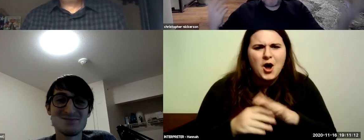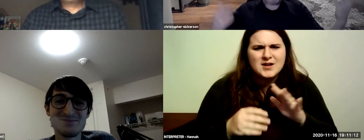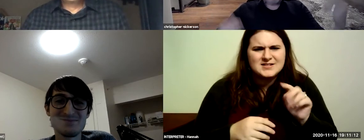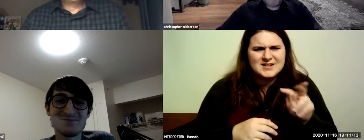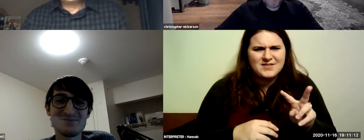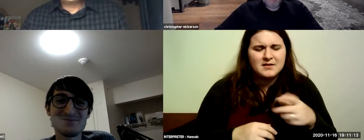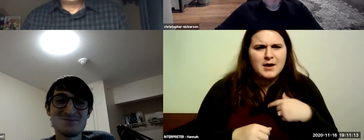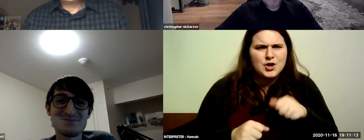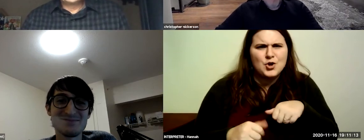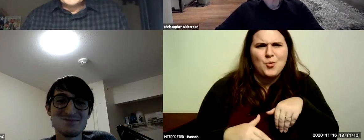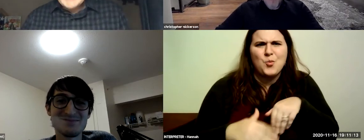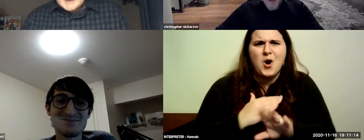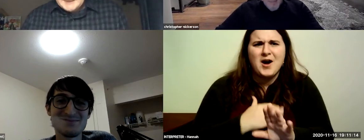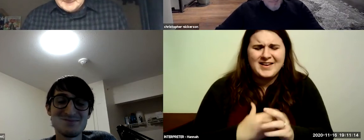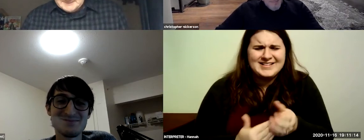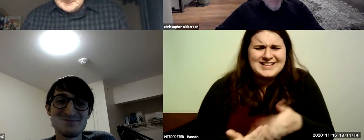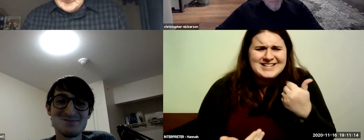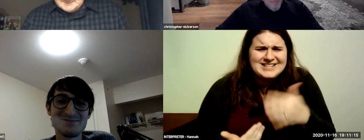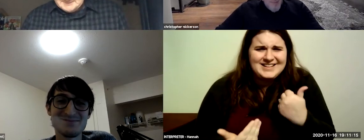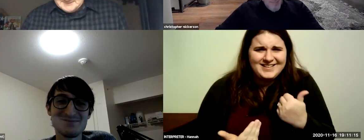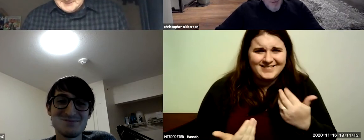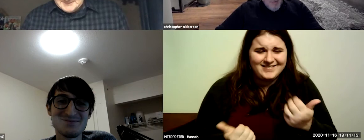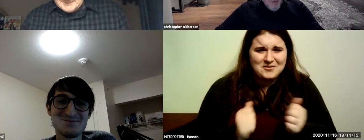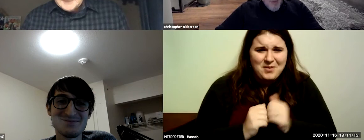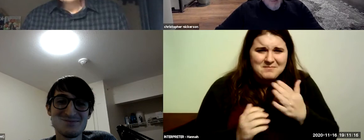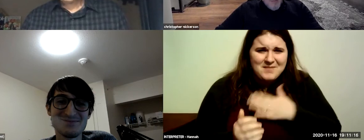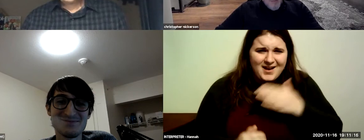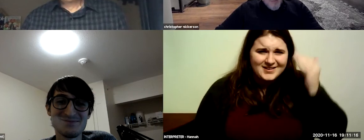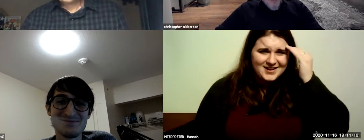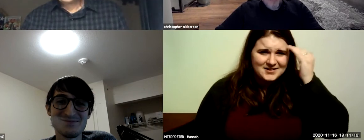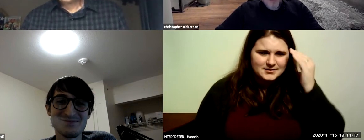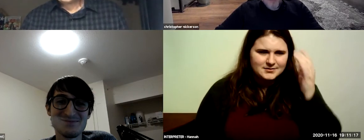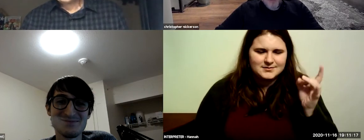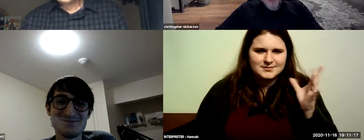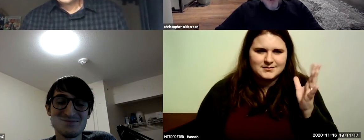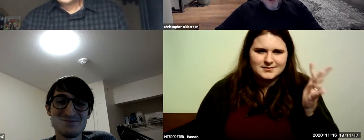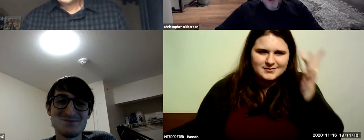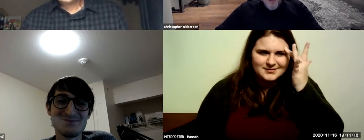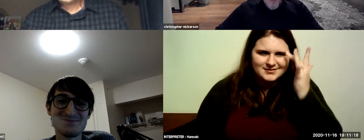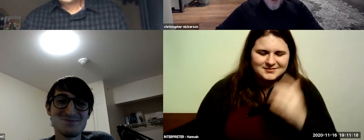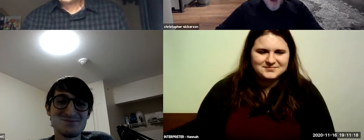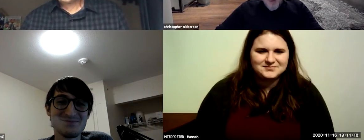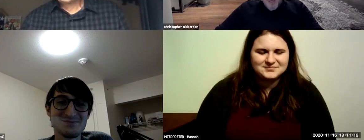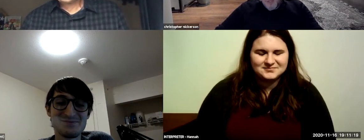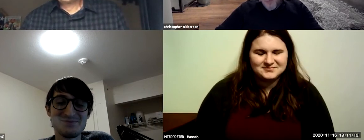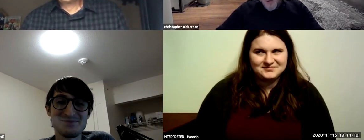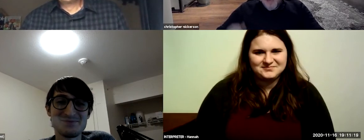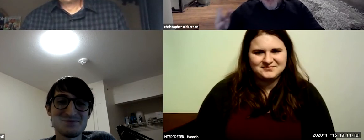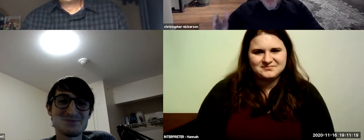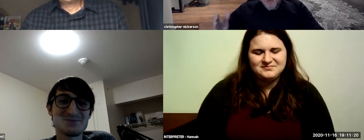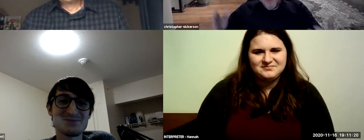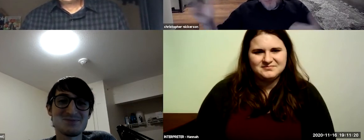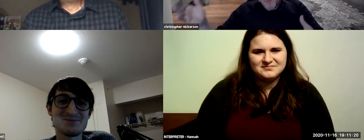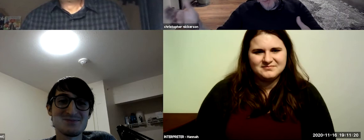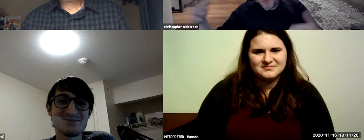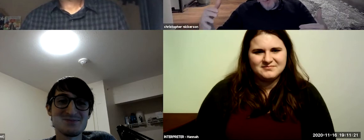that I could just like walk into that place. Nice. But yeah, it was really funny with, you know, the combination of what has to